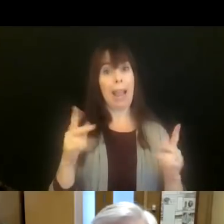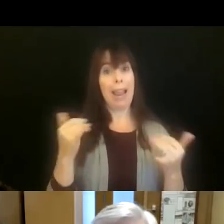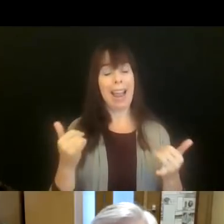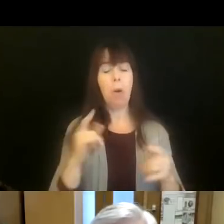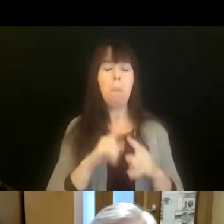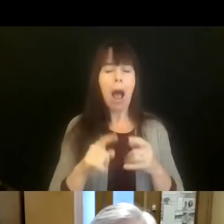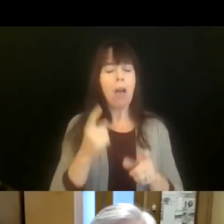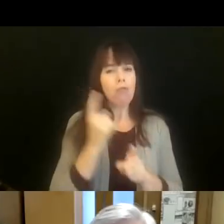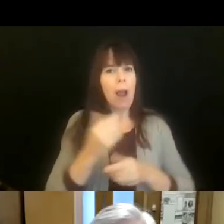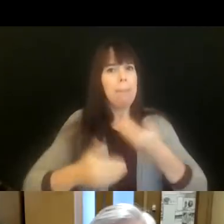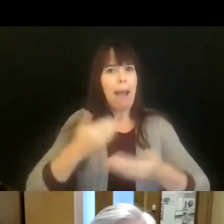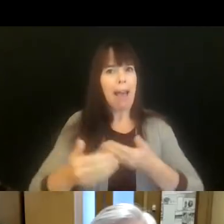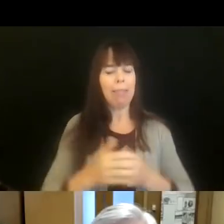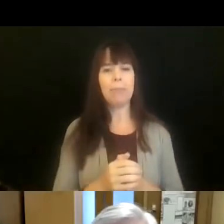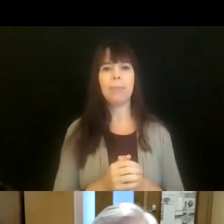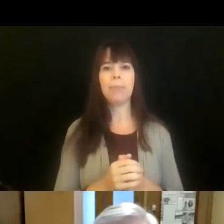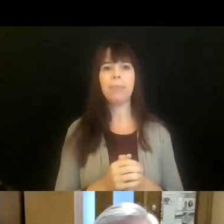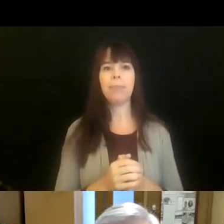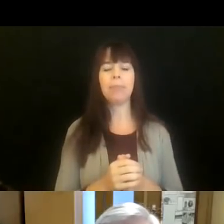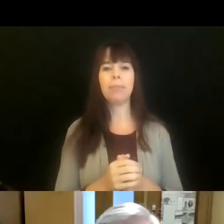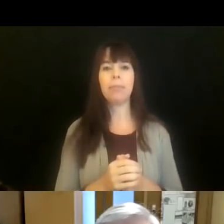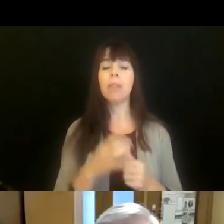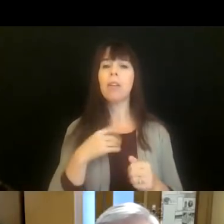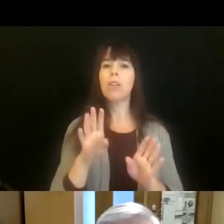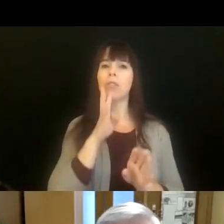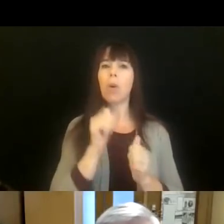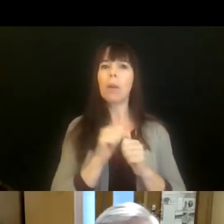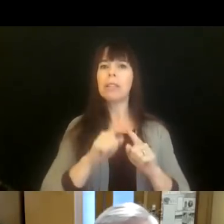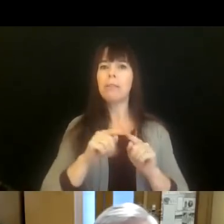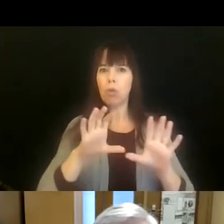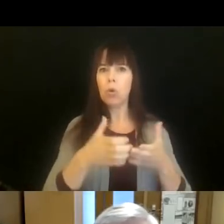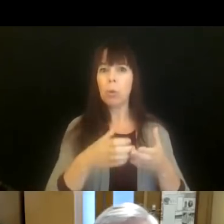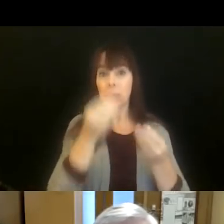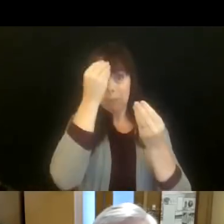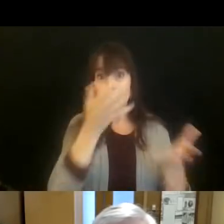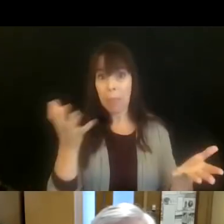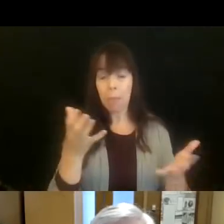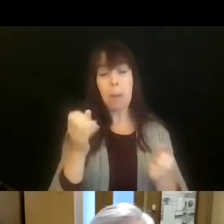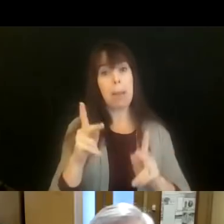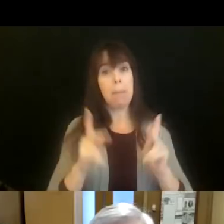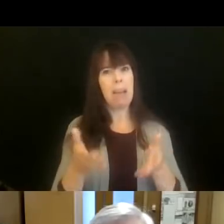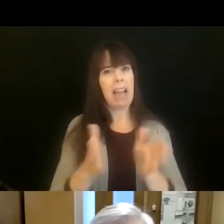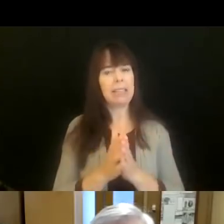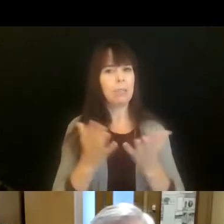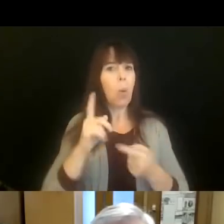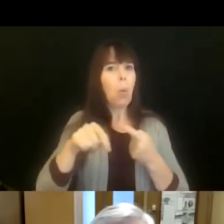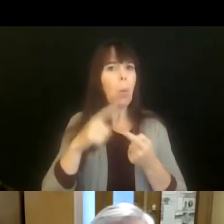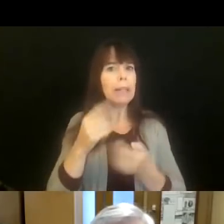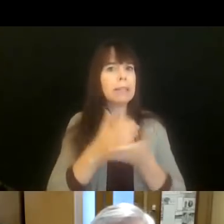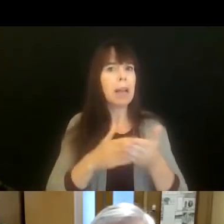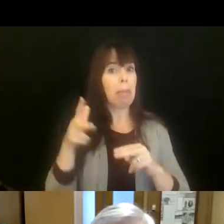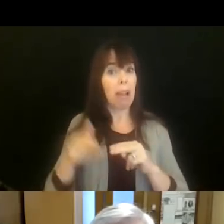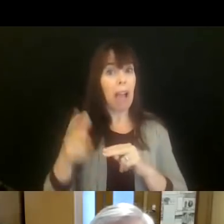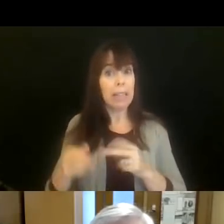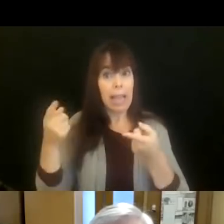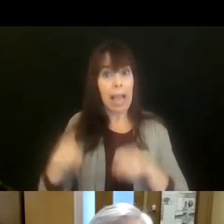on the right path. As I speak with groups and deliver this hopeful news, many have asked about when some of the cuts made